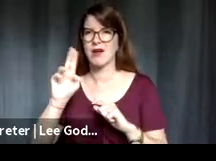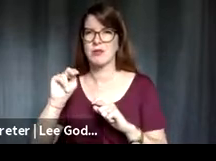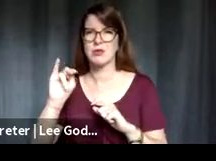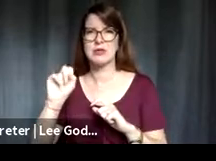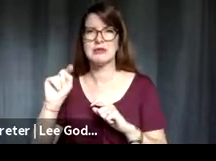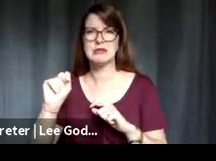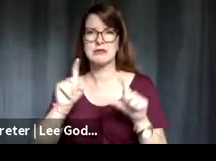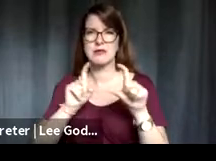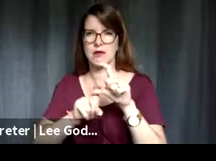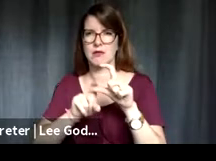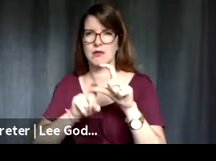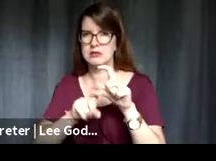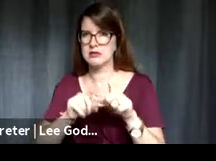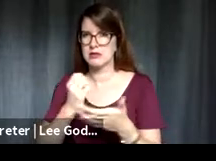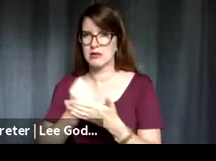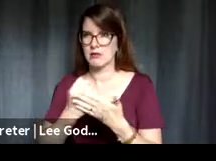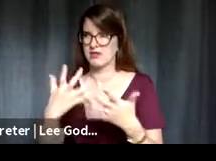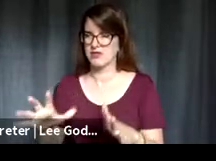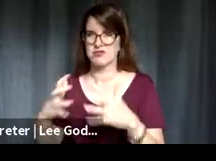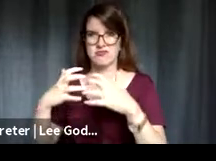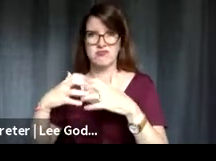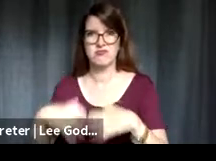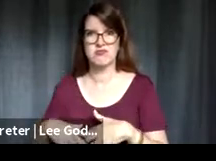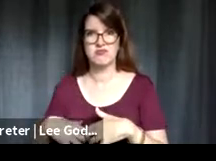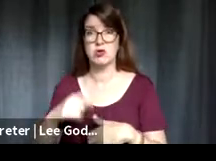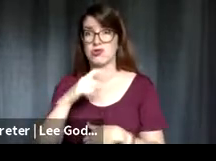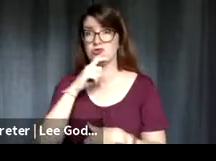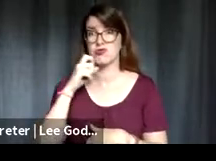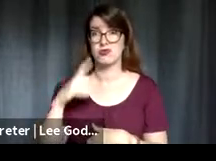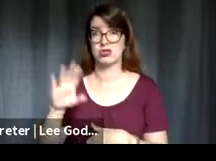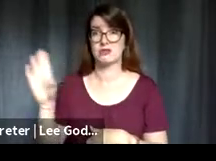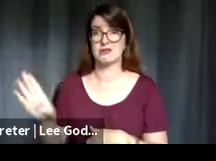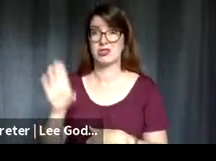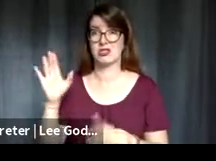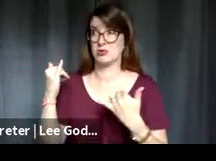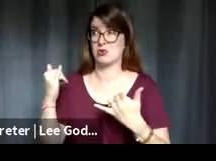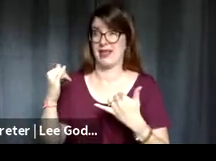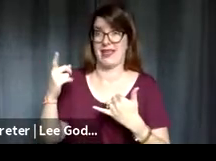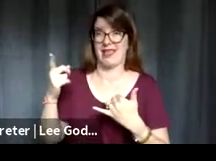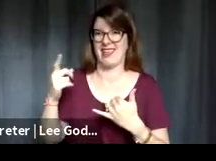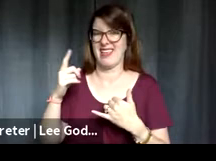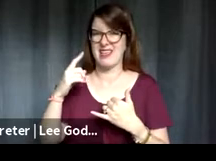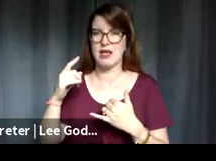there. And Russian billionaires today were funneling all the rubles they could into